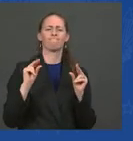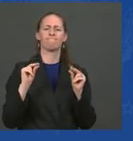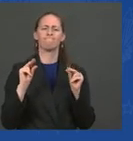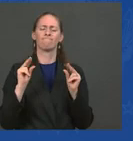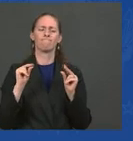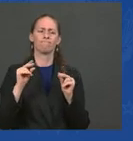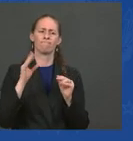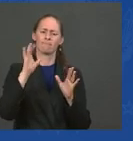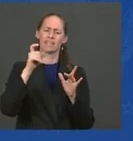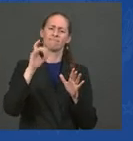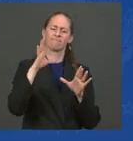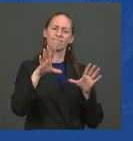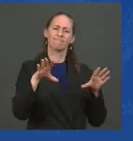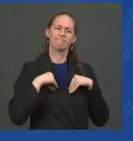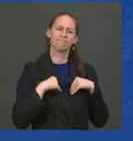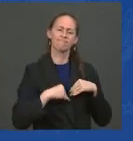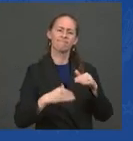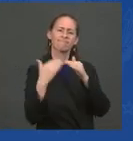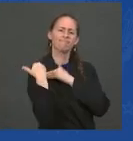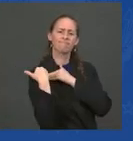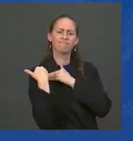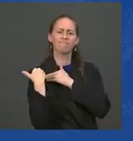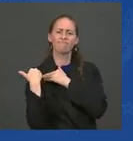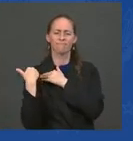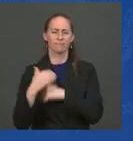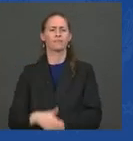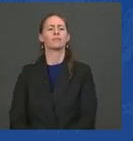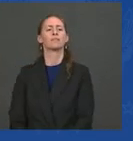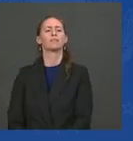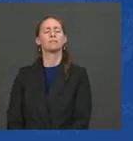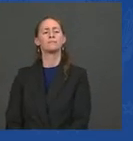Tom Dodd lived a life with a clarity of purpose.